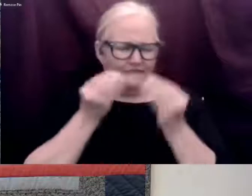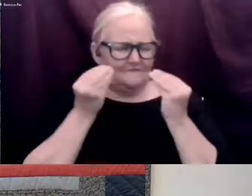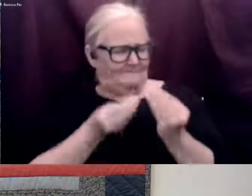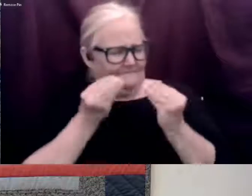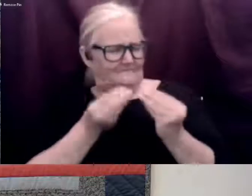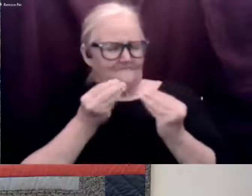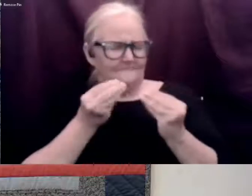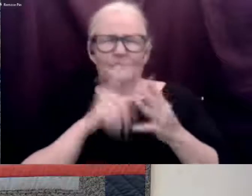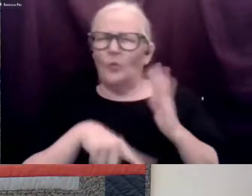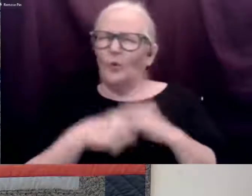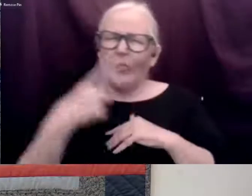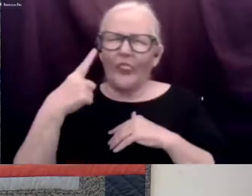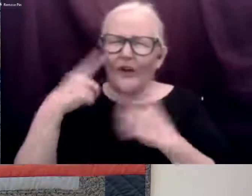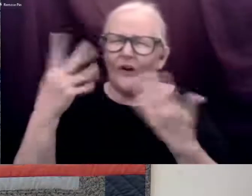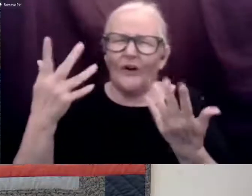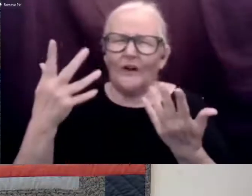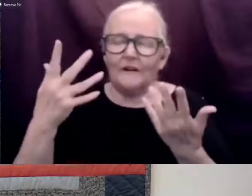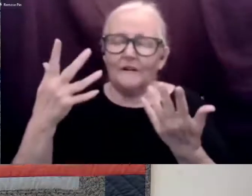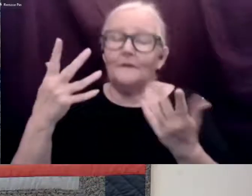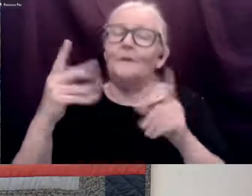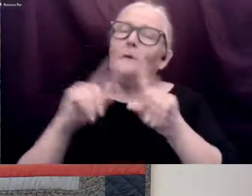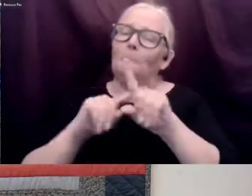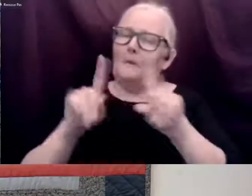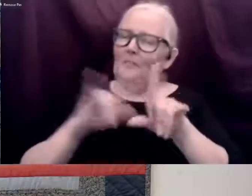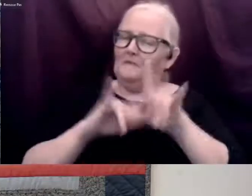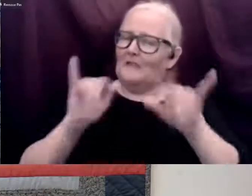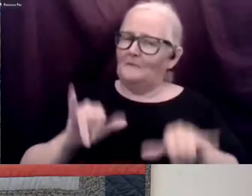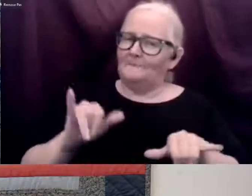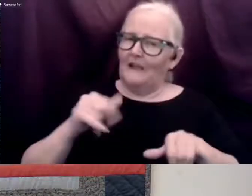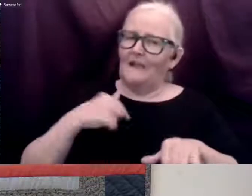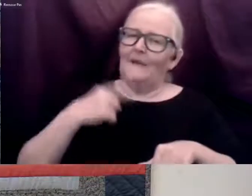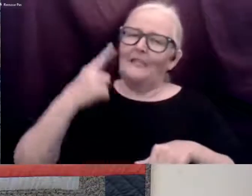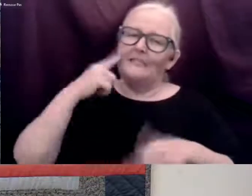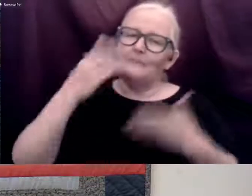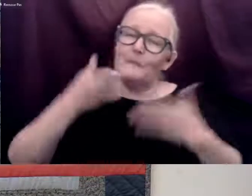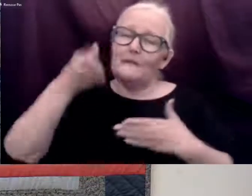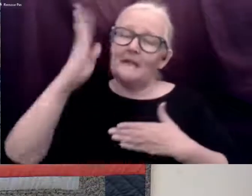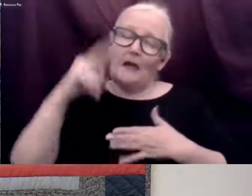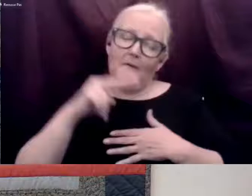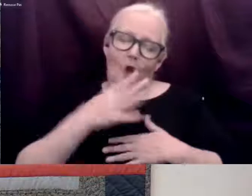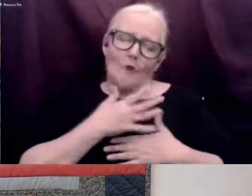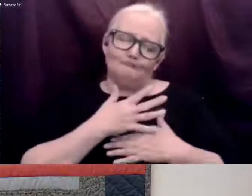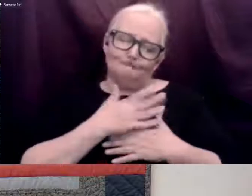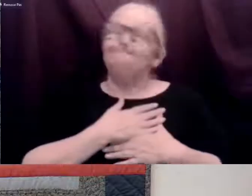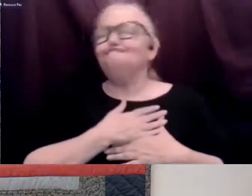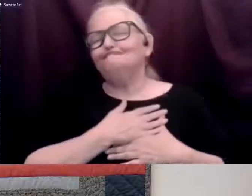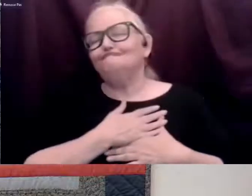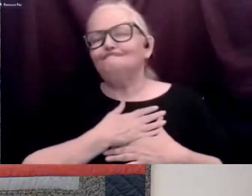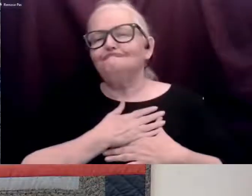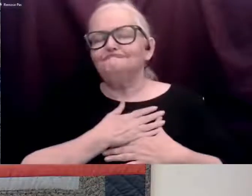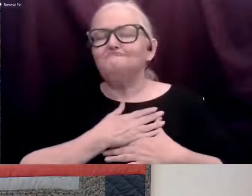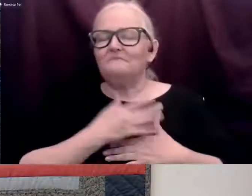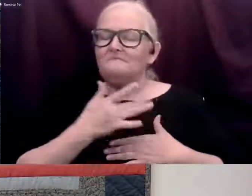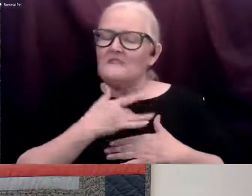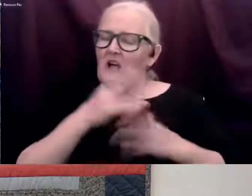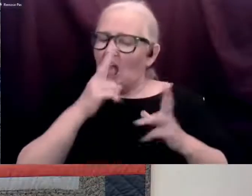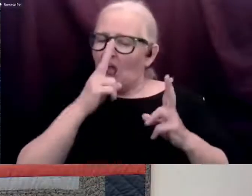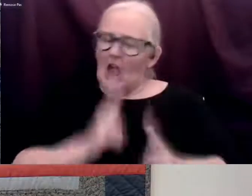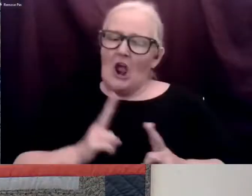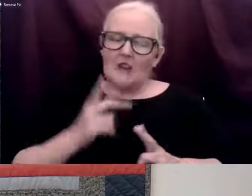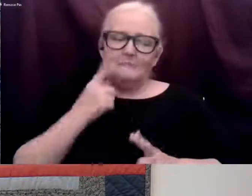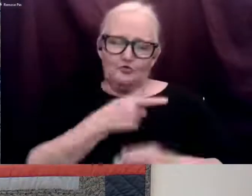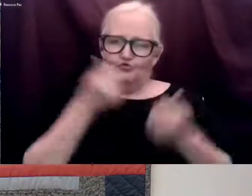imagine a God who is touched and maybe a little honored by our efforts, however halting, to worship and to